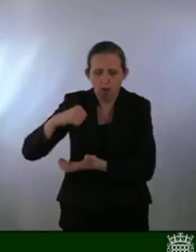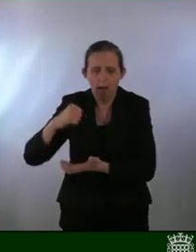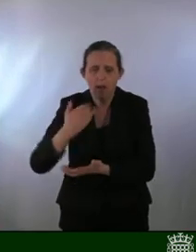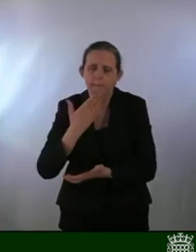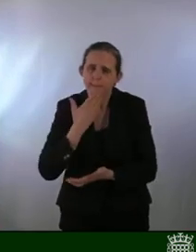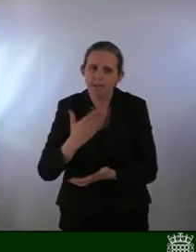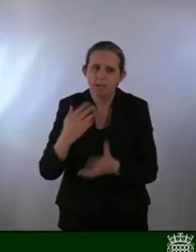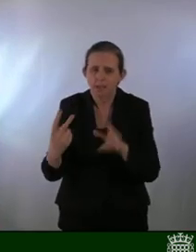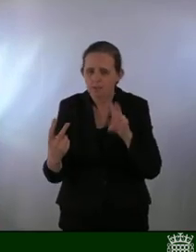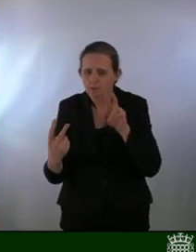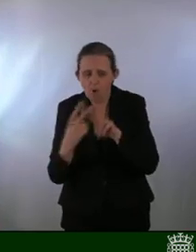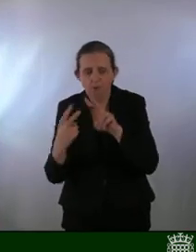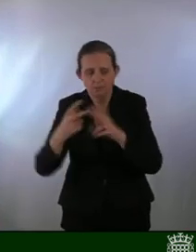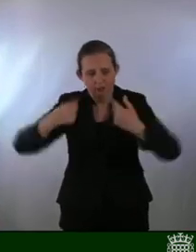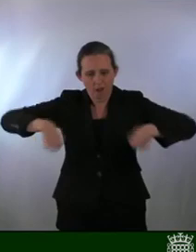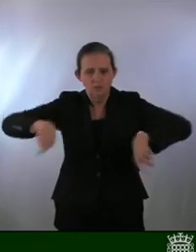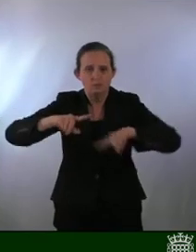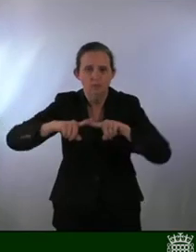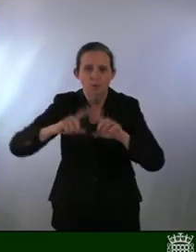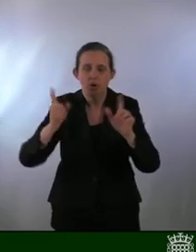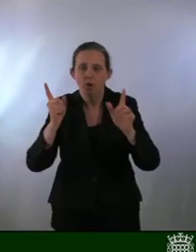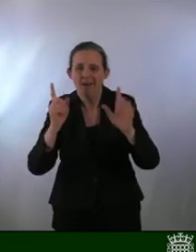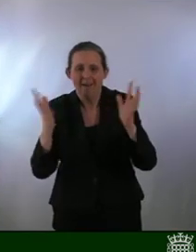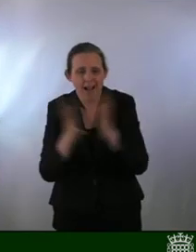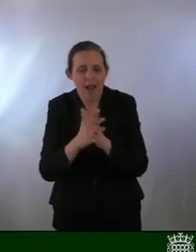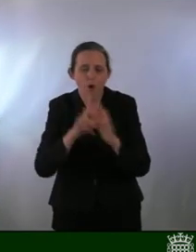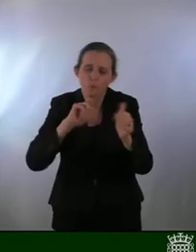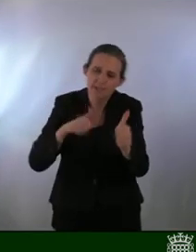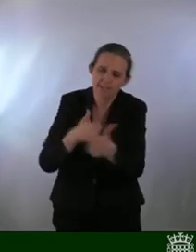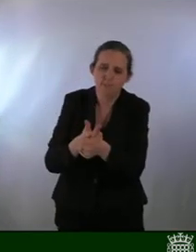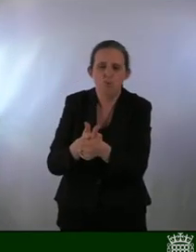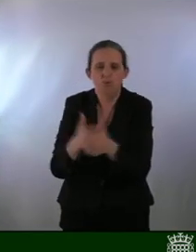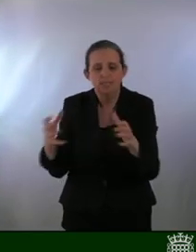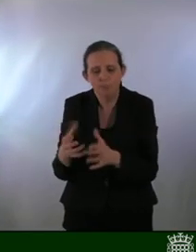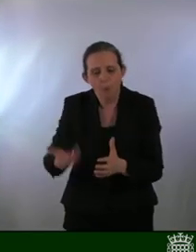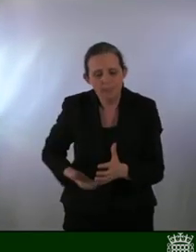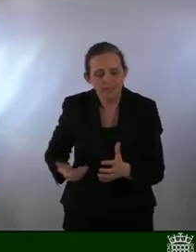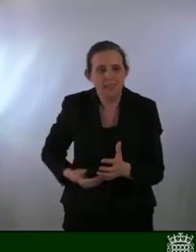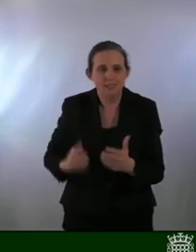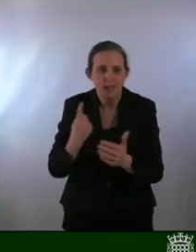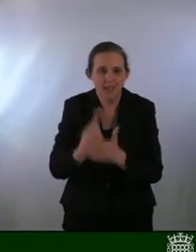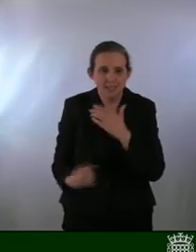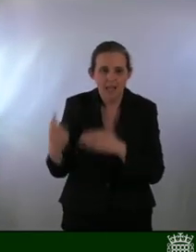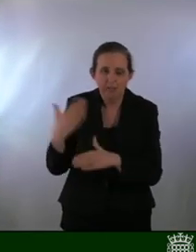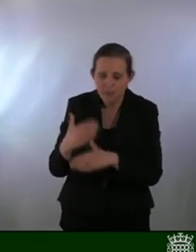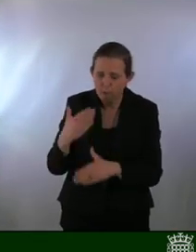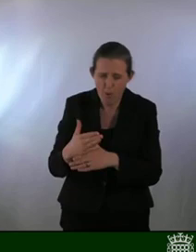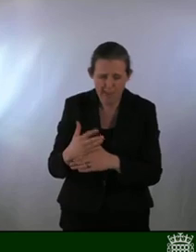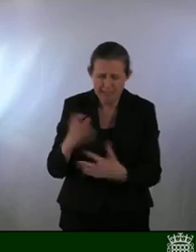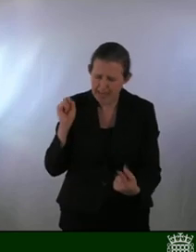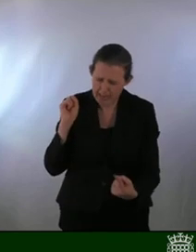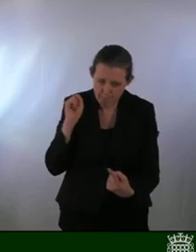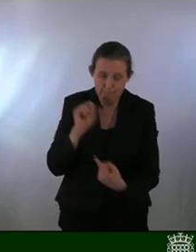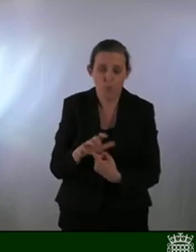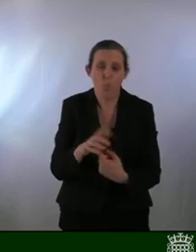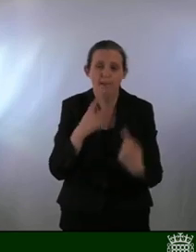they understand to be the measures that will be taken to support the self-employed and small businesses in our constituency, because that information is absolutely vital. Could I also